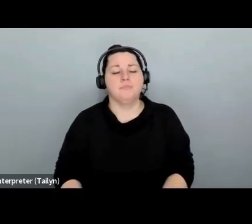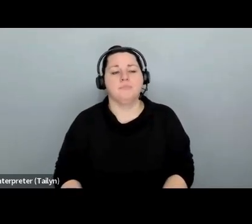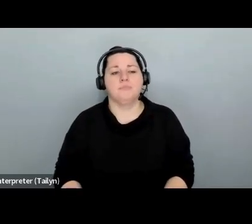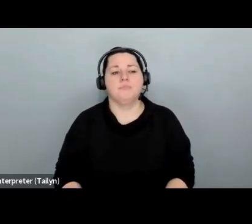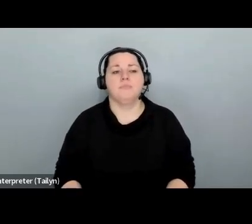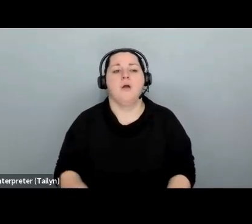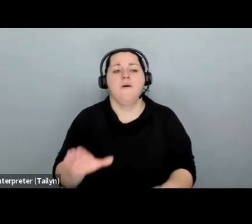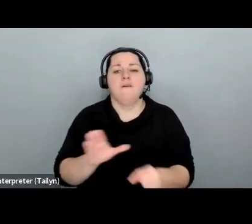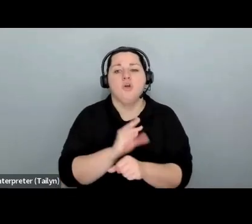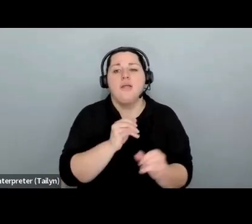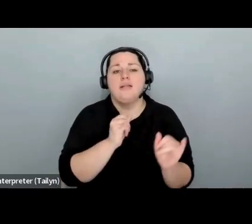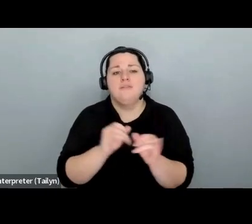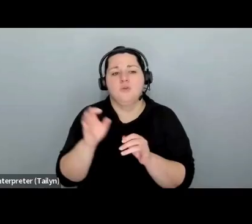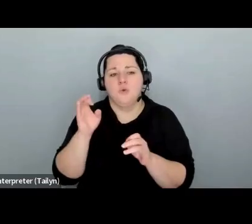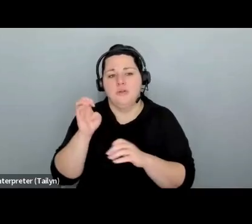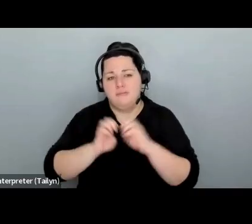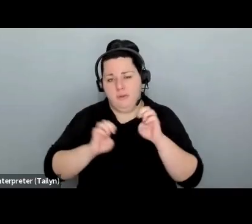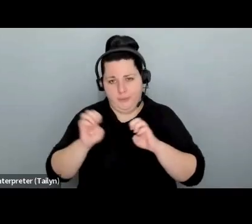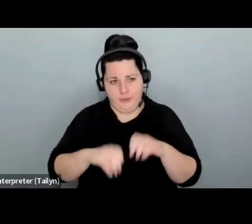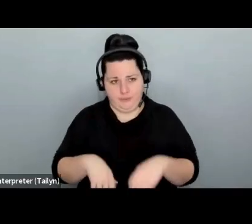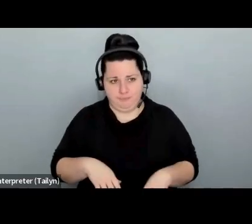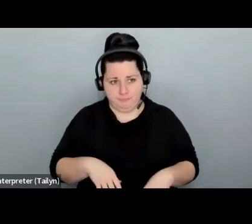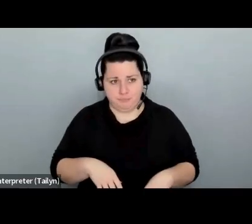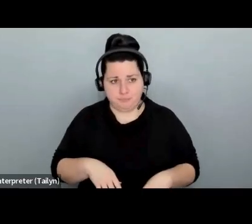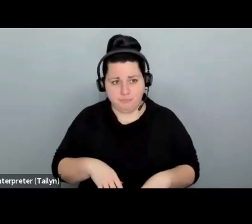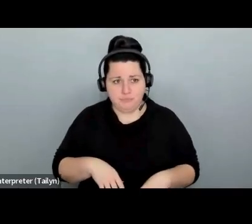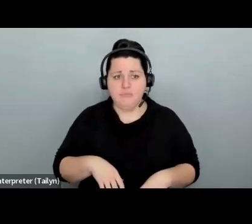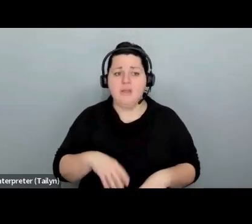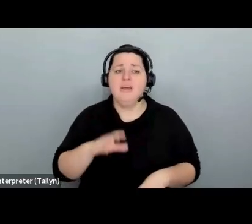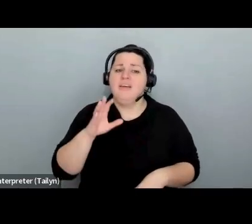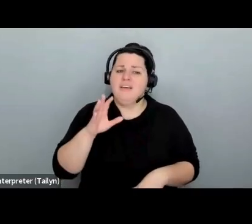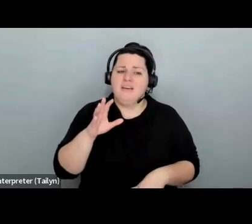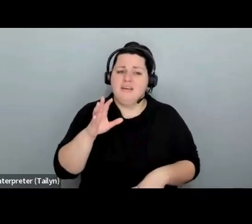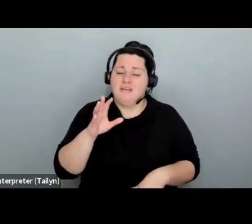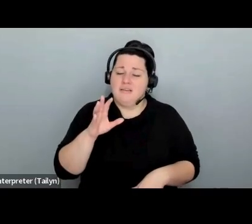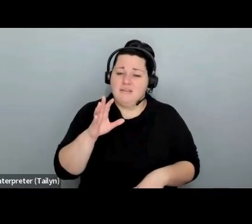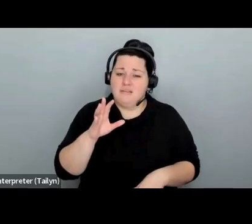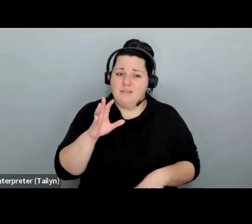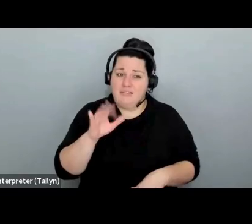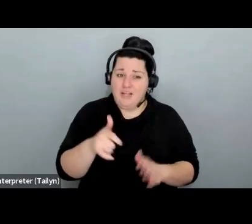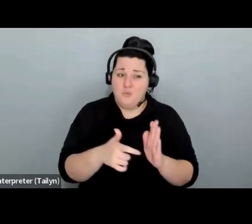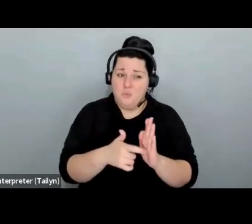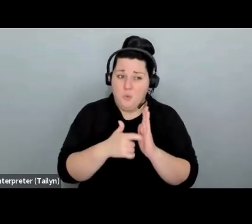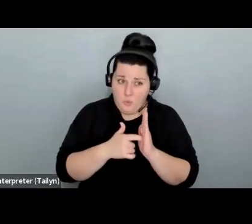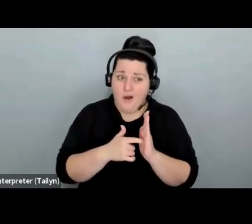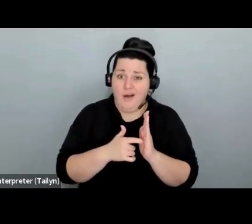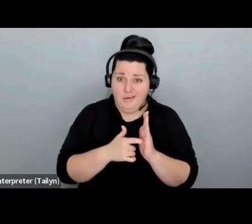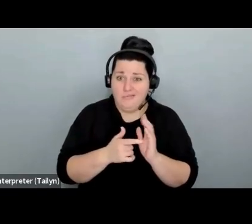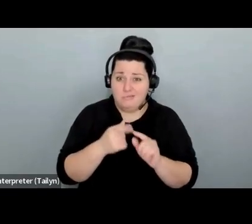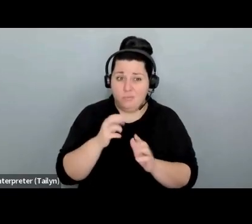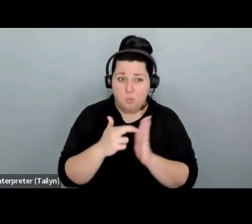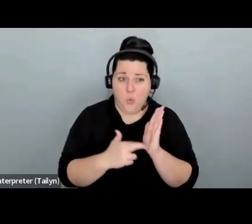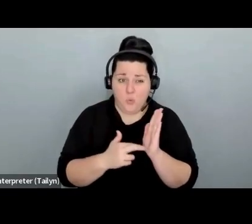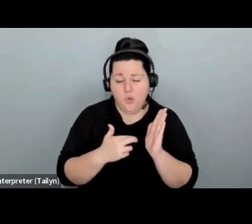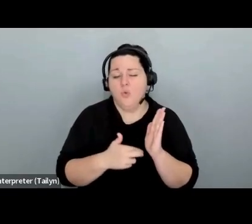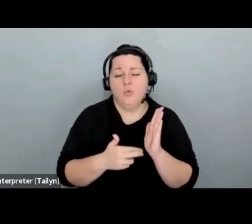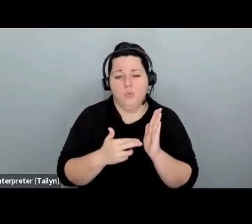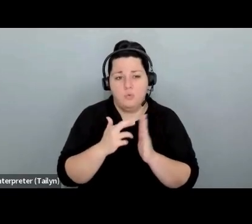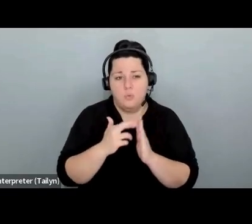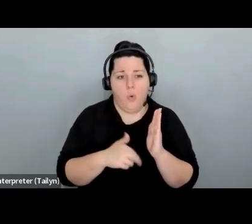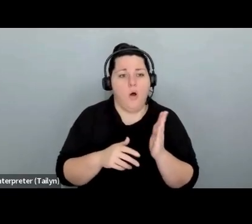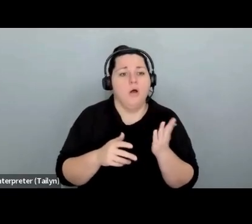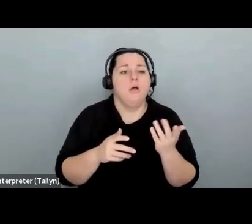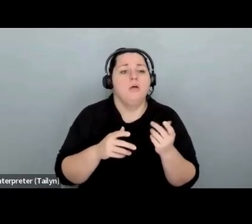A full and individual evaluation is required in rule. It states a full and